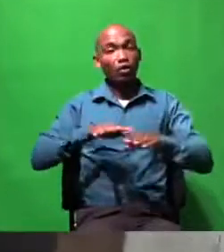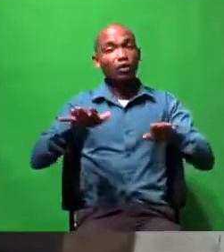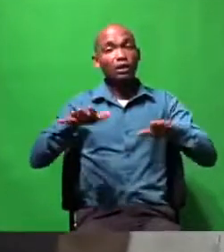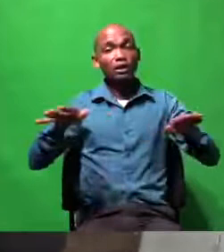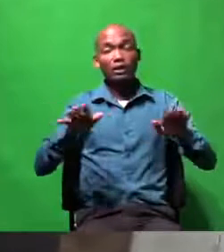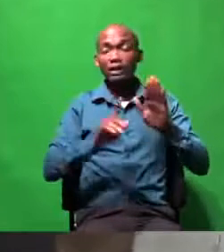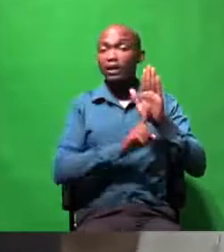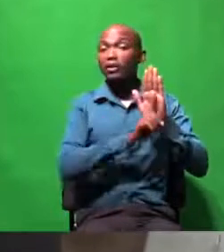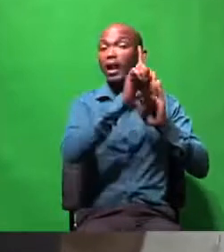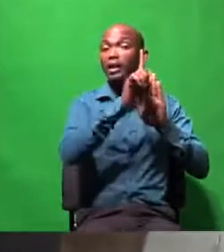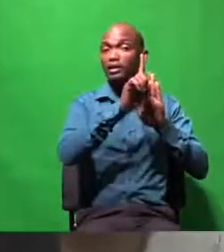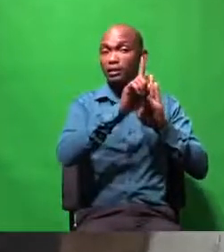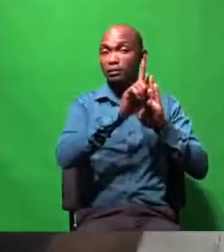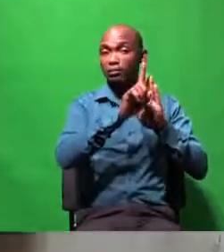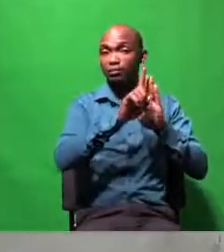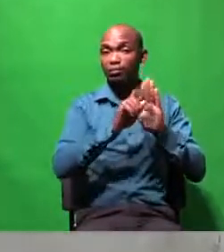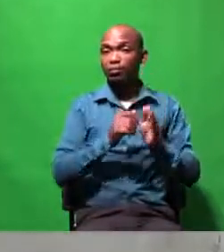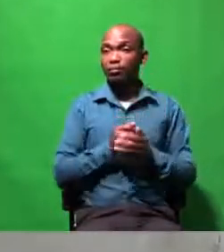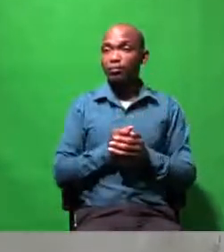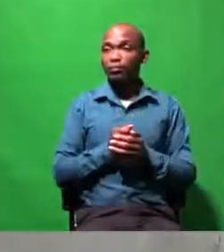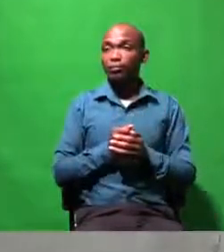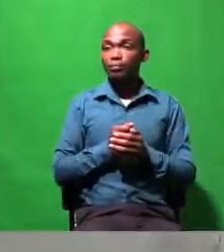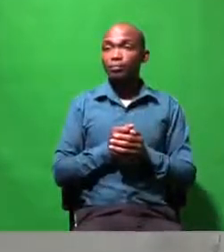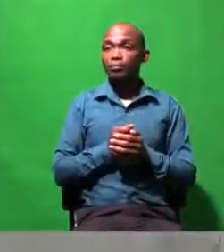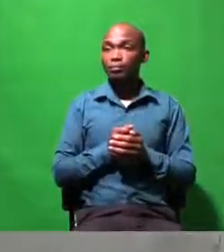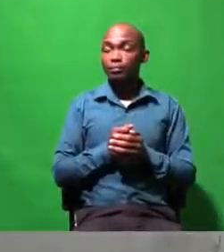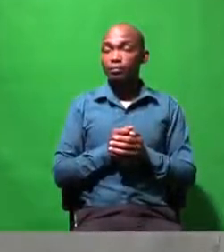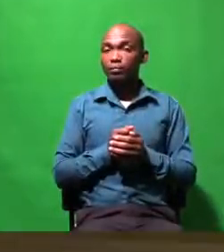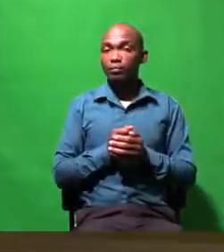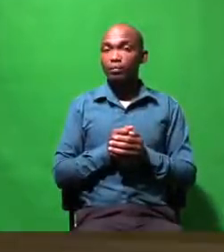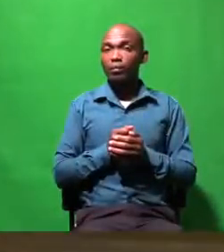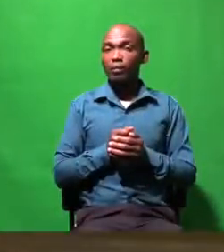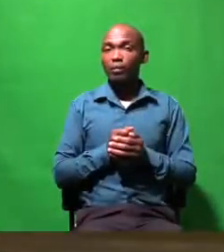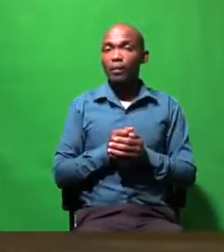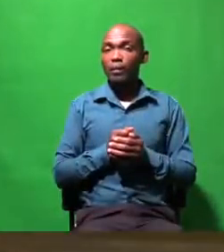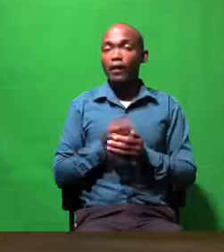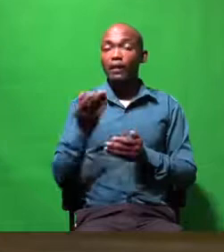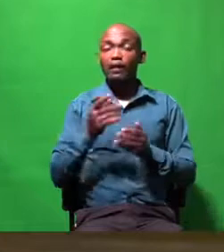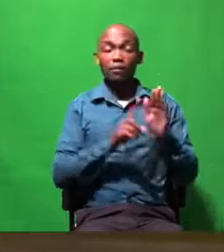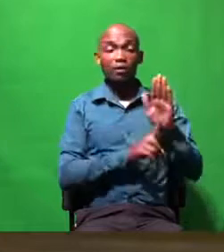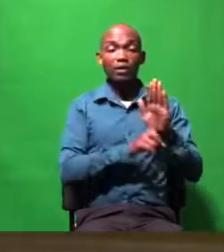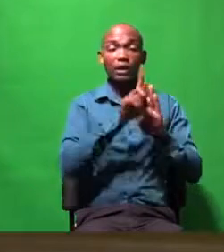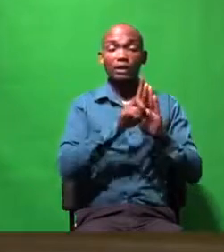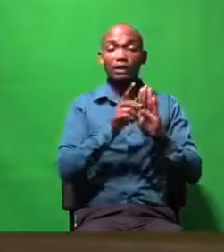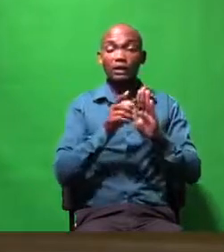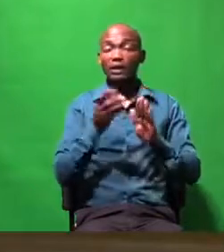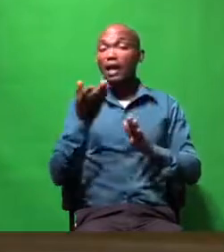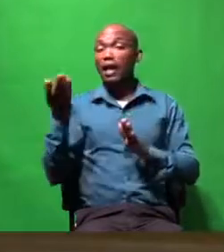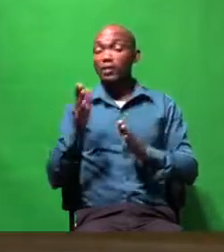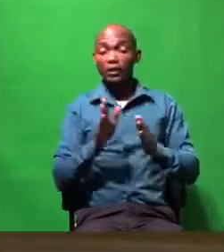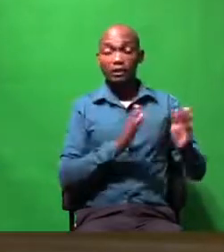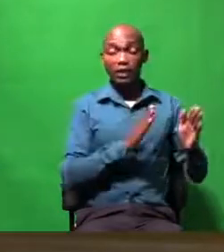continental rise. You can say now the patch of land can be rise on the other side of the area. So this